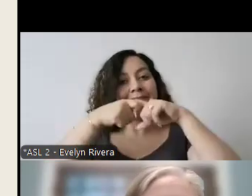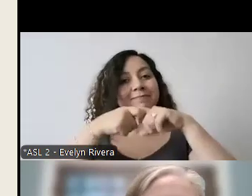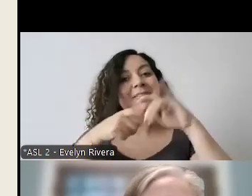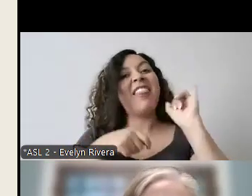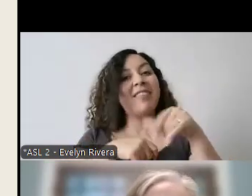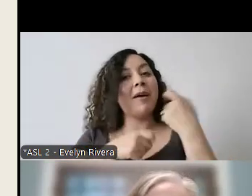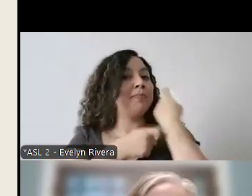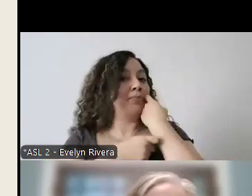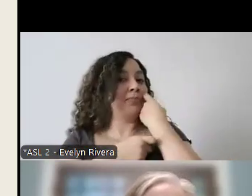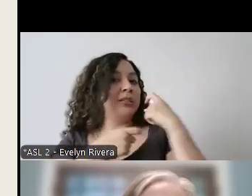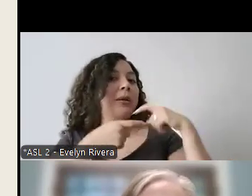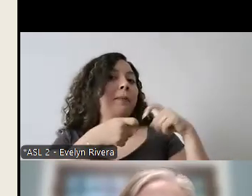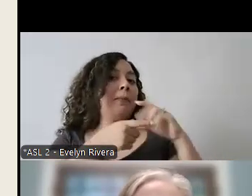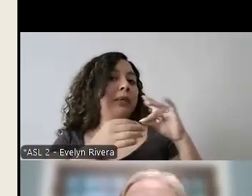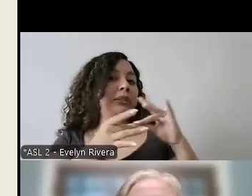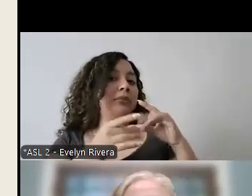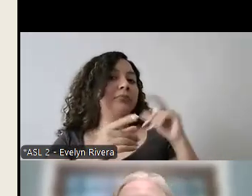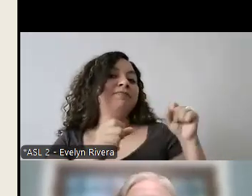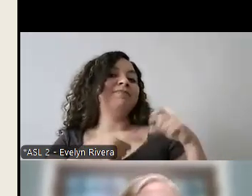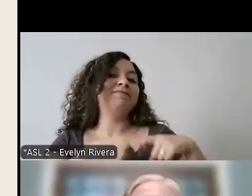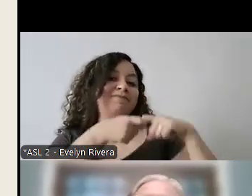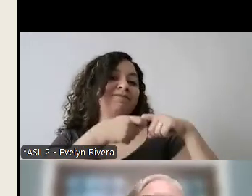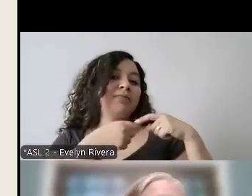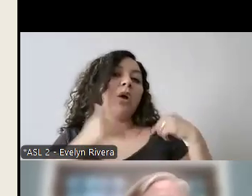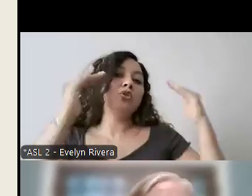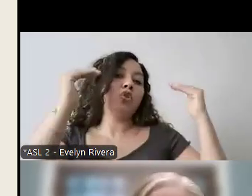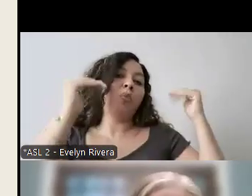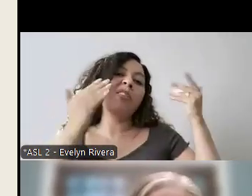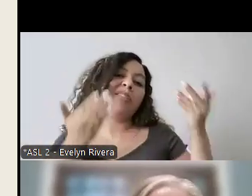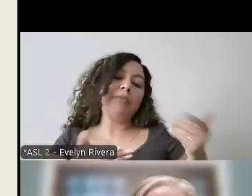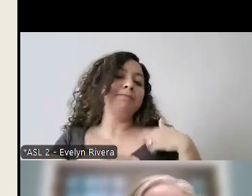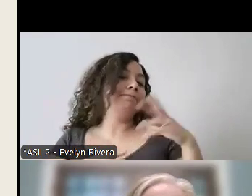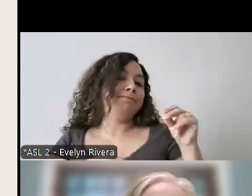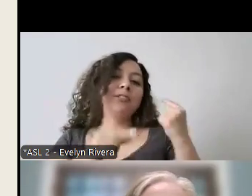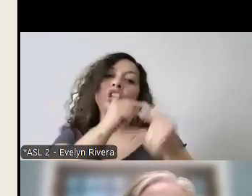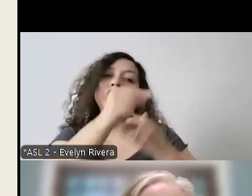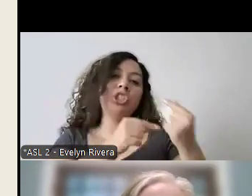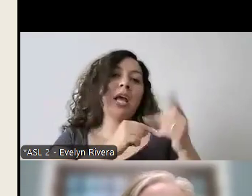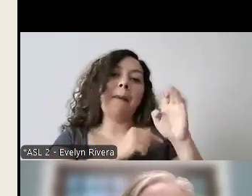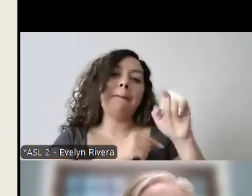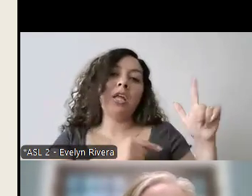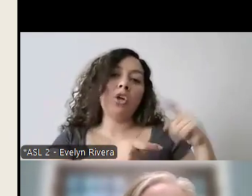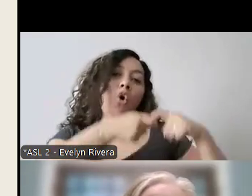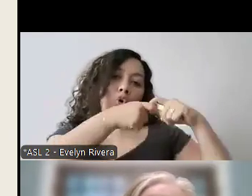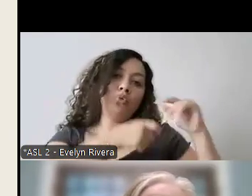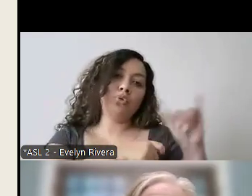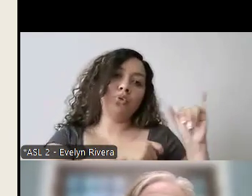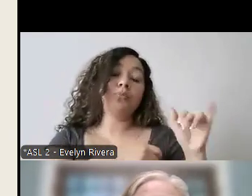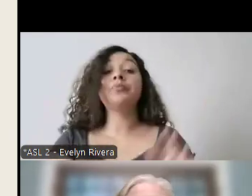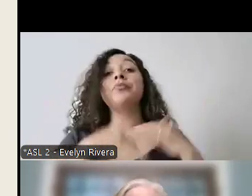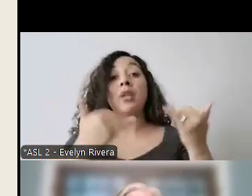I'm glad we have some legislative staff. I was hopeful there for a moment, but no. Okay, SB